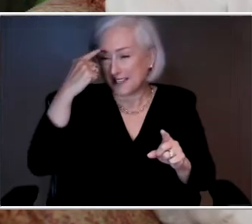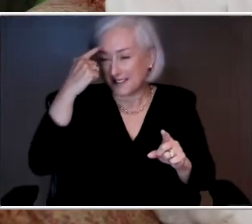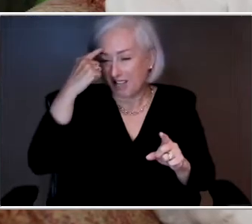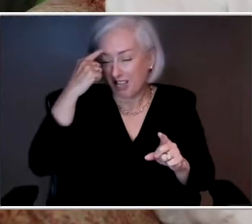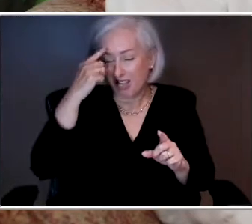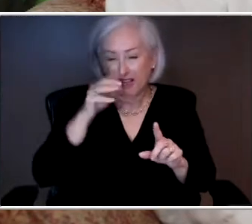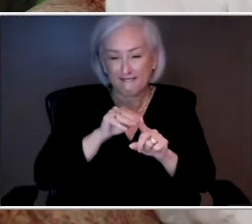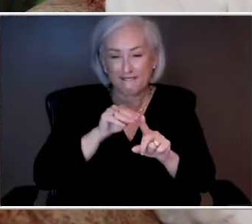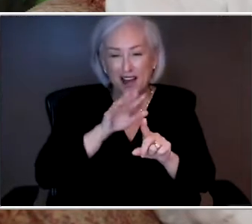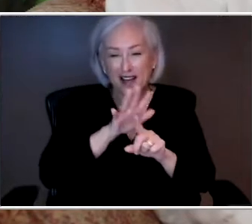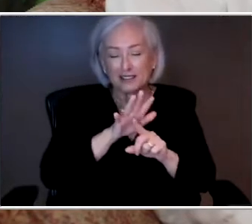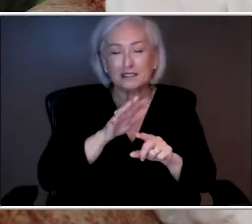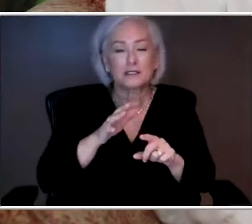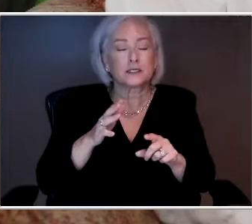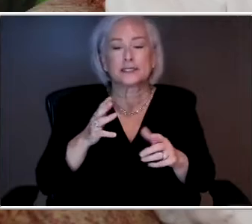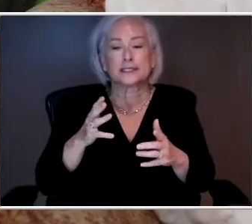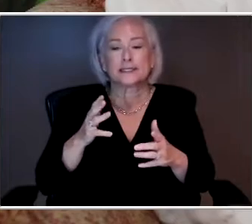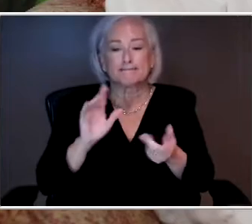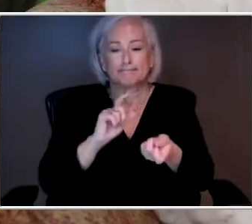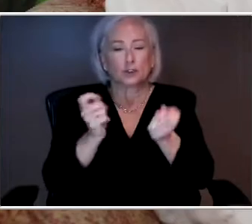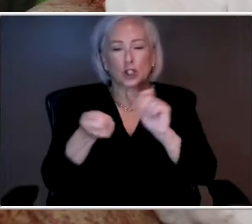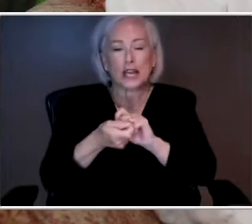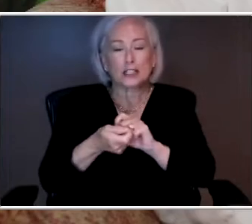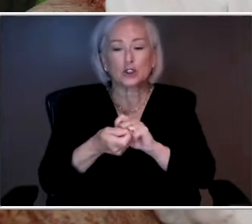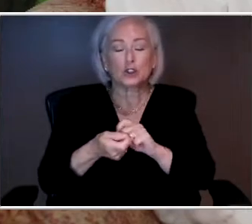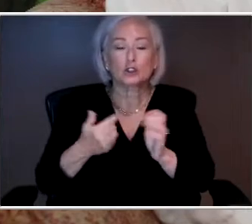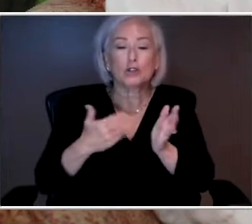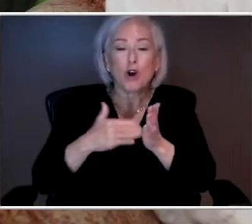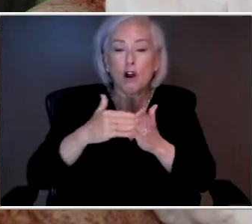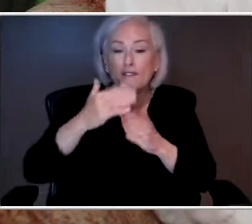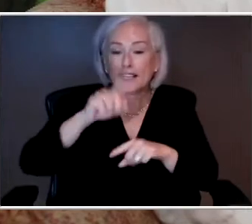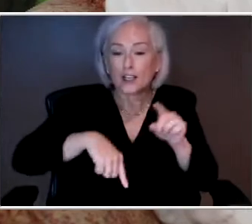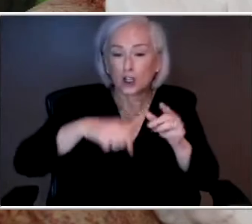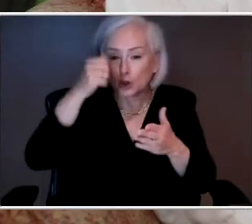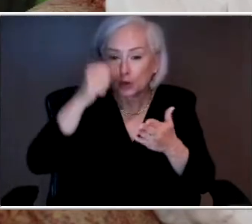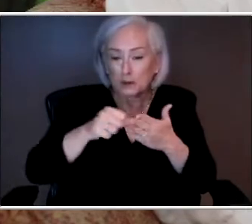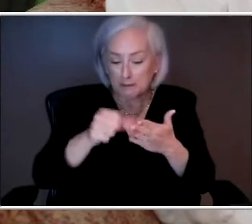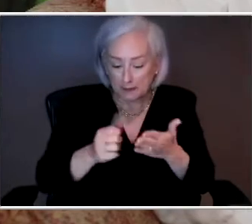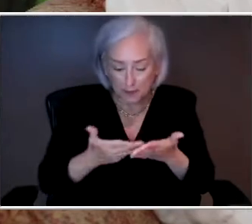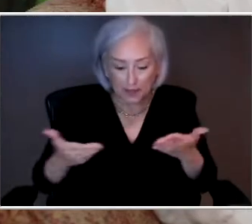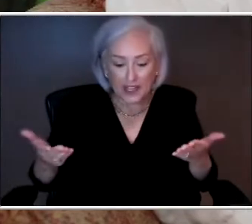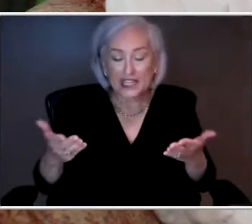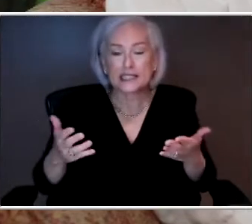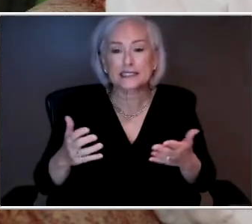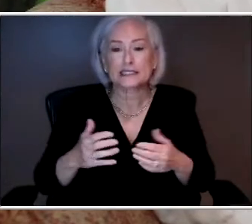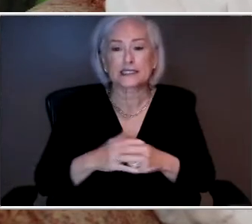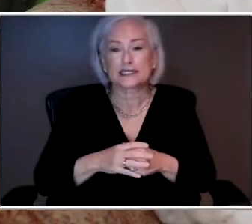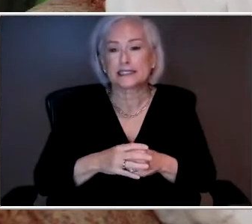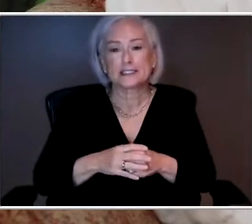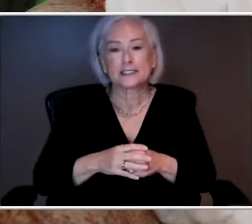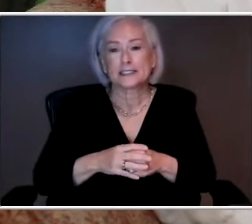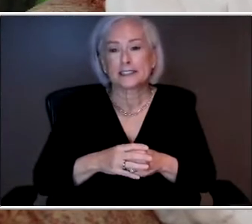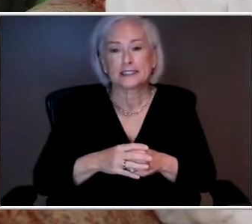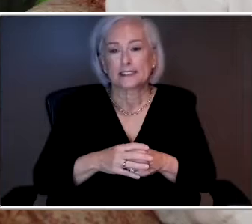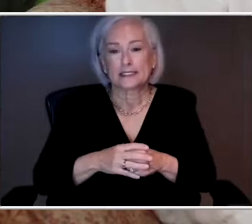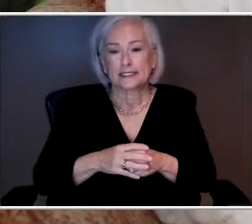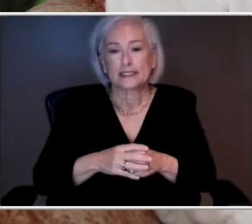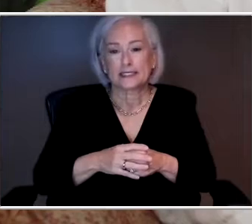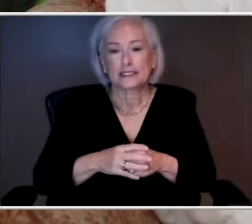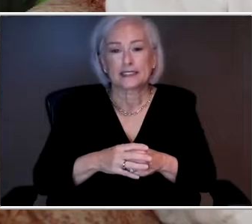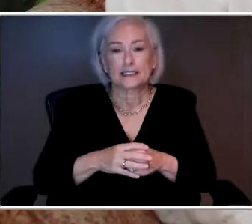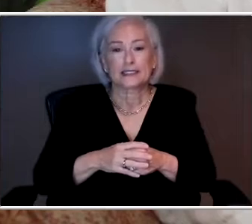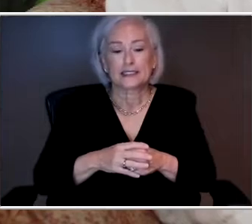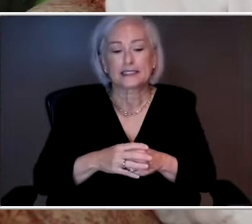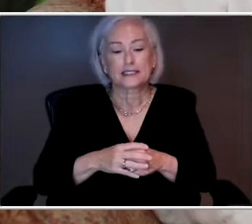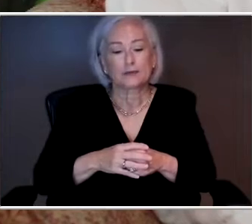I changed mentally. A lot of times I couldn't remember things, and it's just, I believe it's just it's a toll on your body,